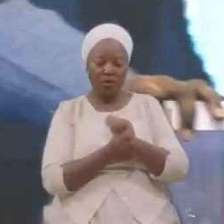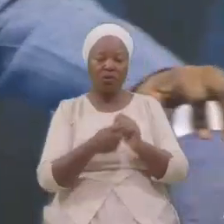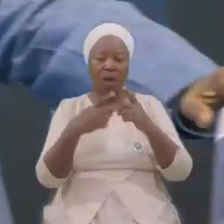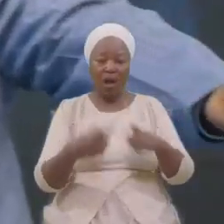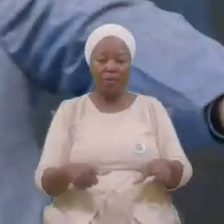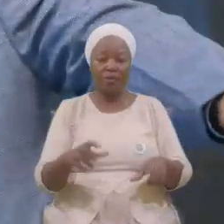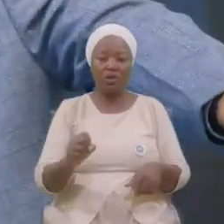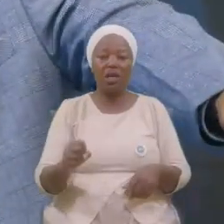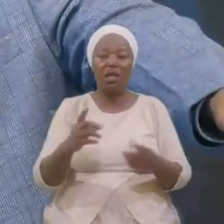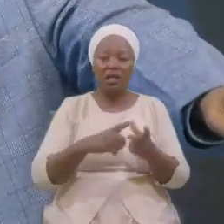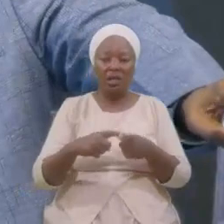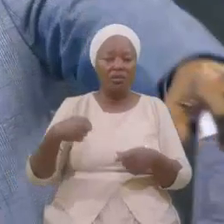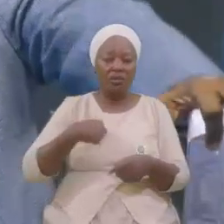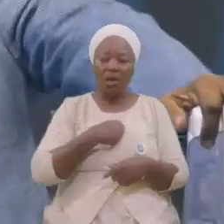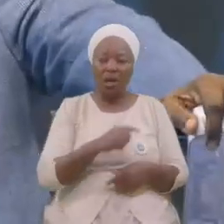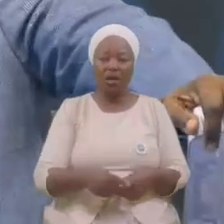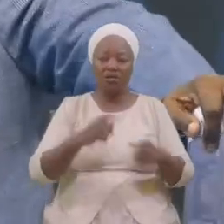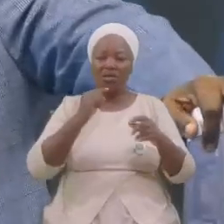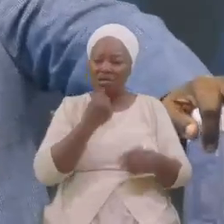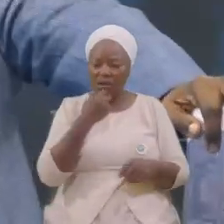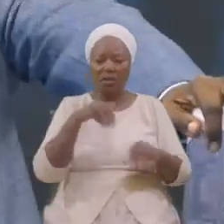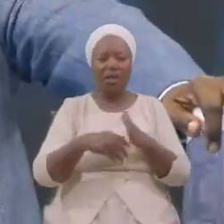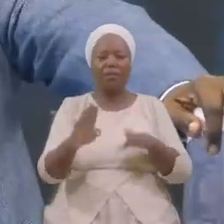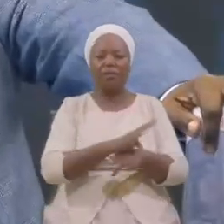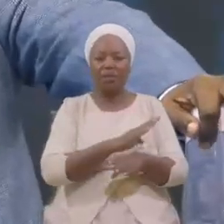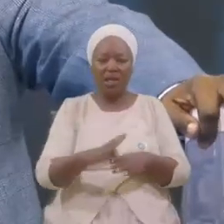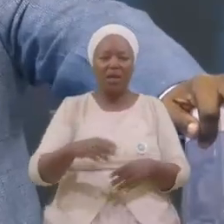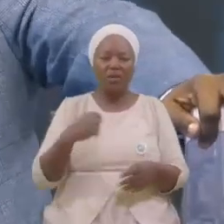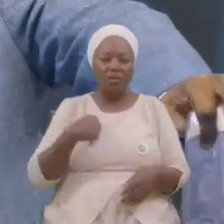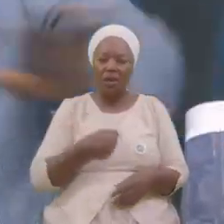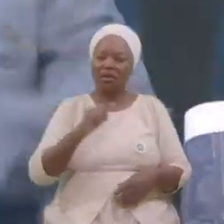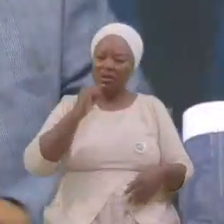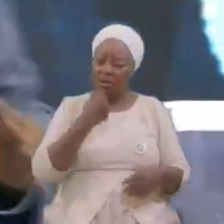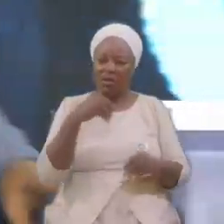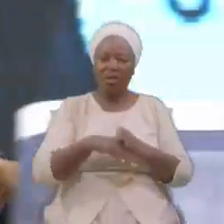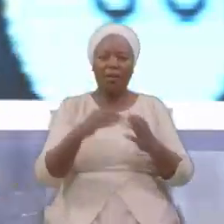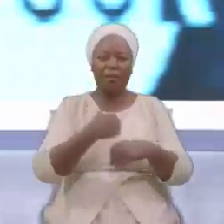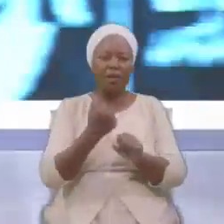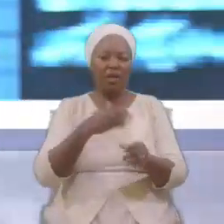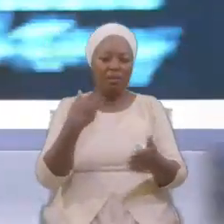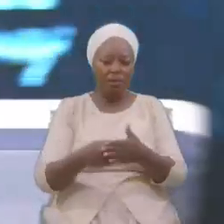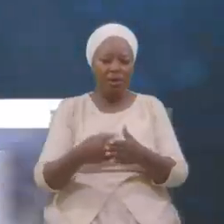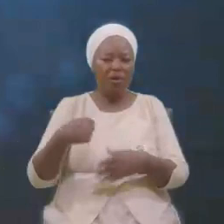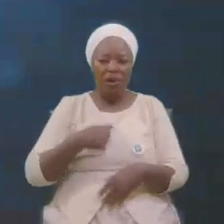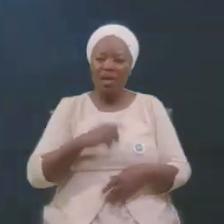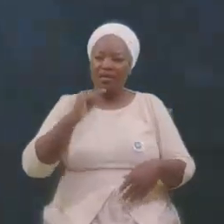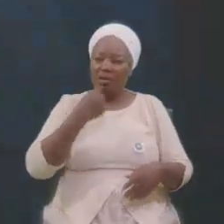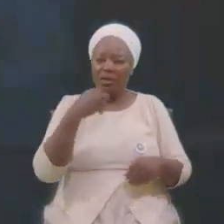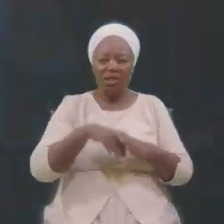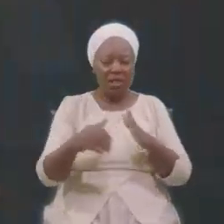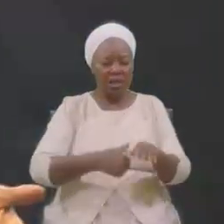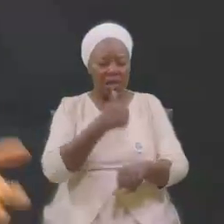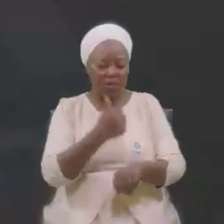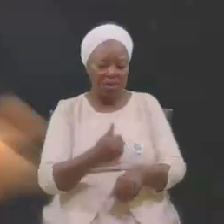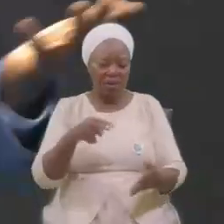we're fervent in business, fervent in making money, fervent in establishing this,